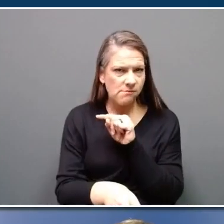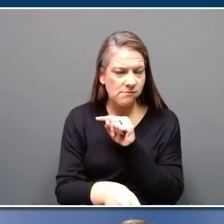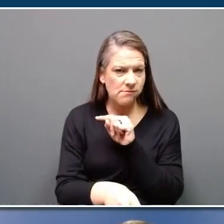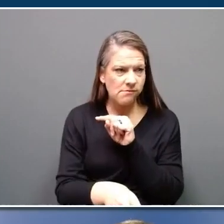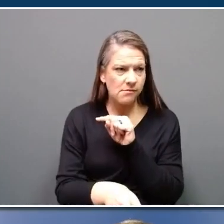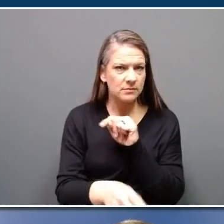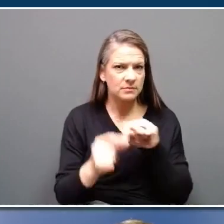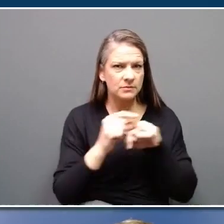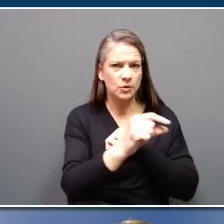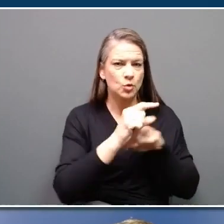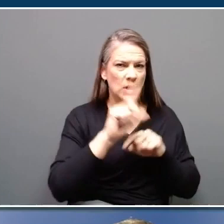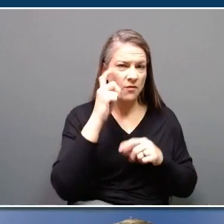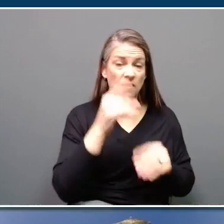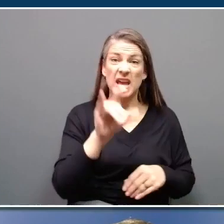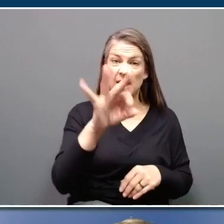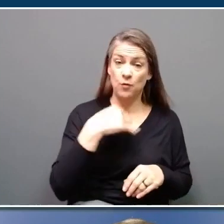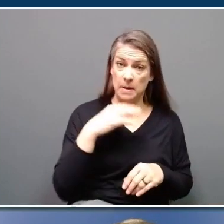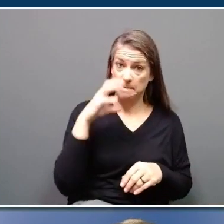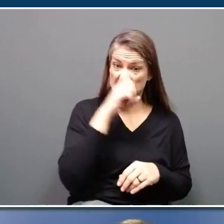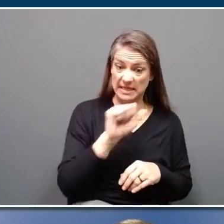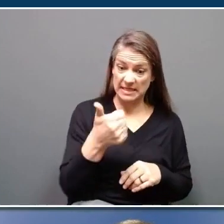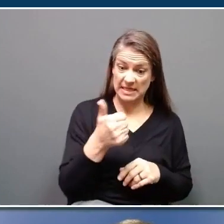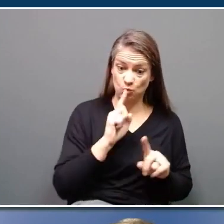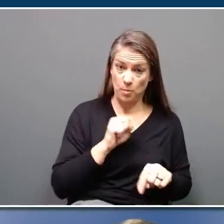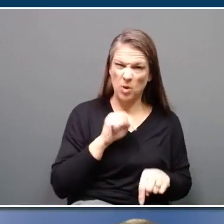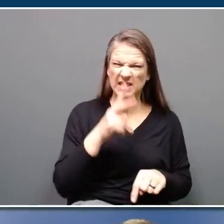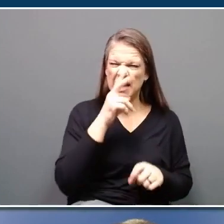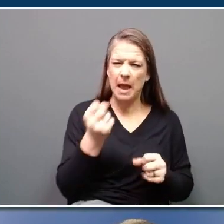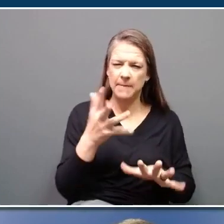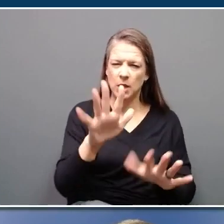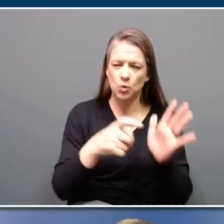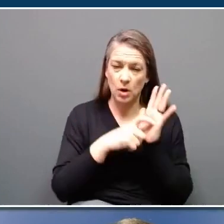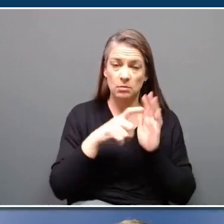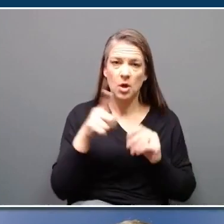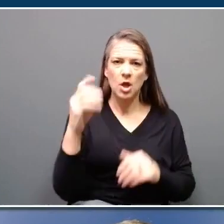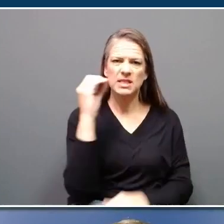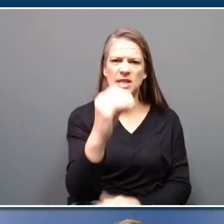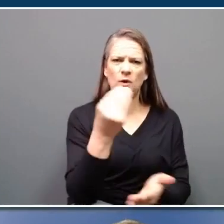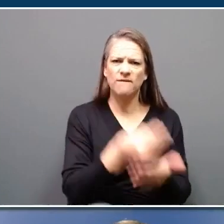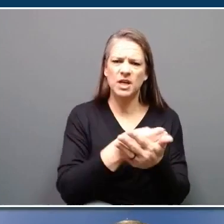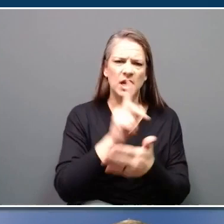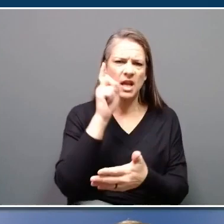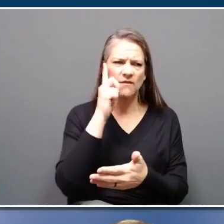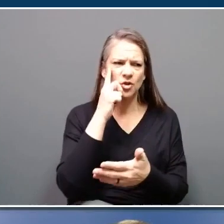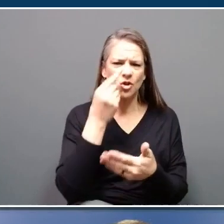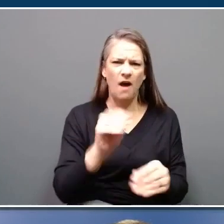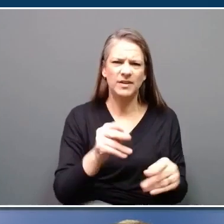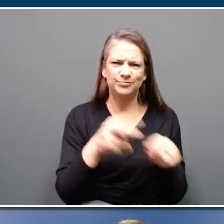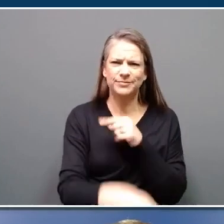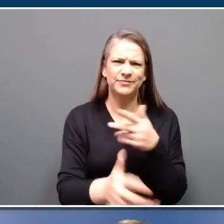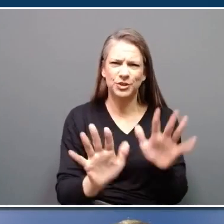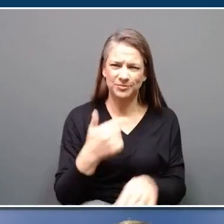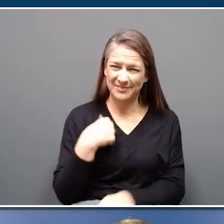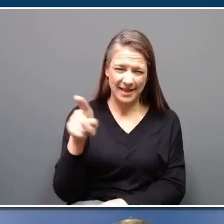In other words, if we miss 10 reports, and you'll see how many of them would be required, there is zero funding to the governor's office. Now, we don't think that's legal,